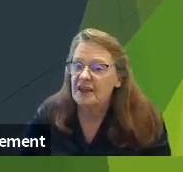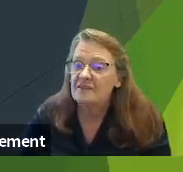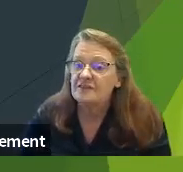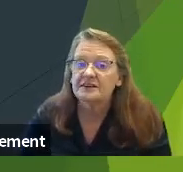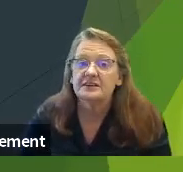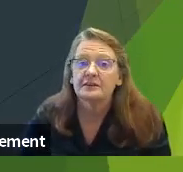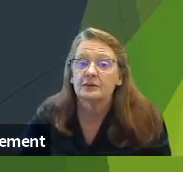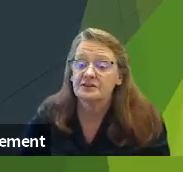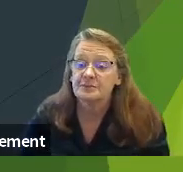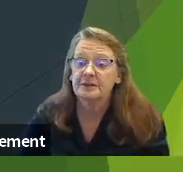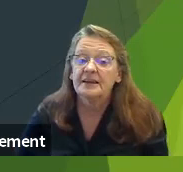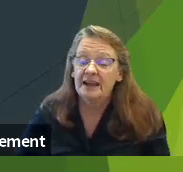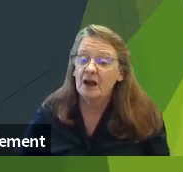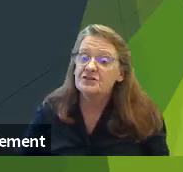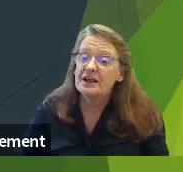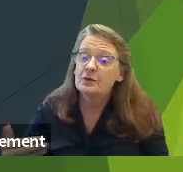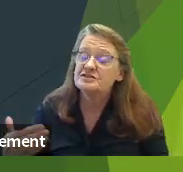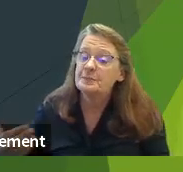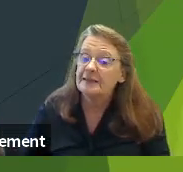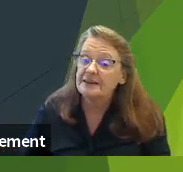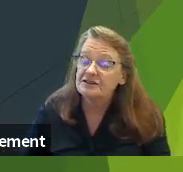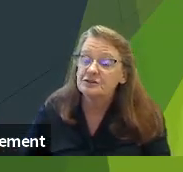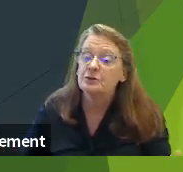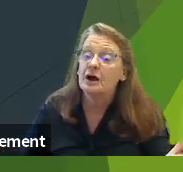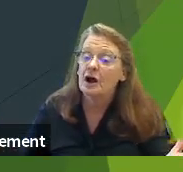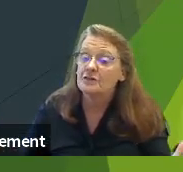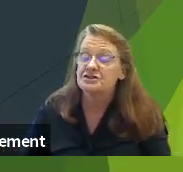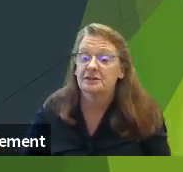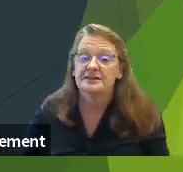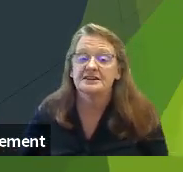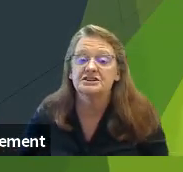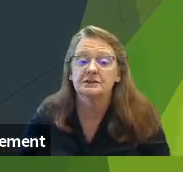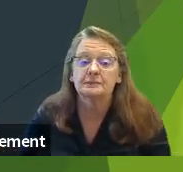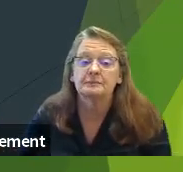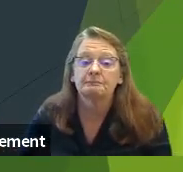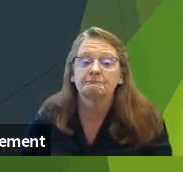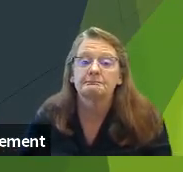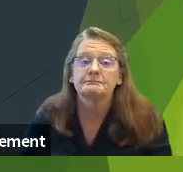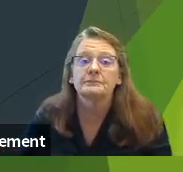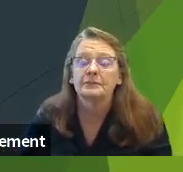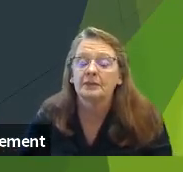What's the affect going to be? How's that going to play into our visualization?